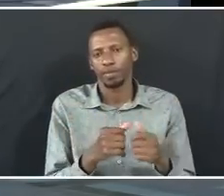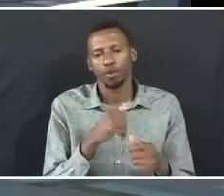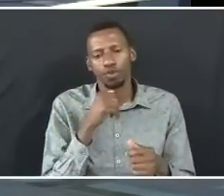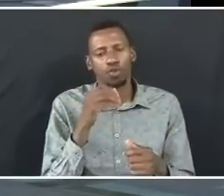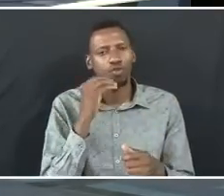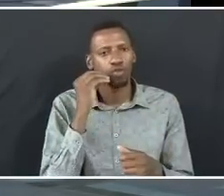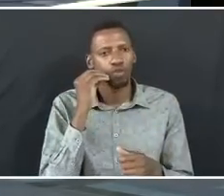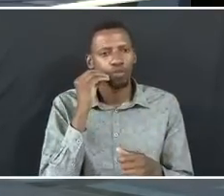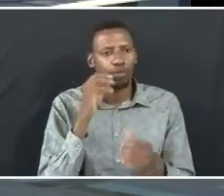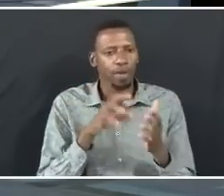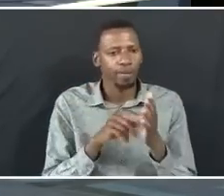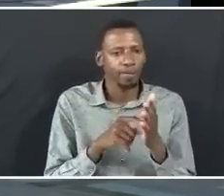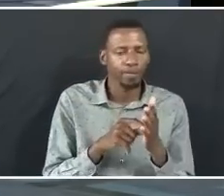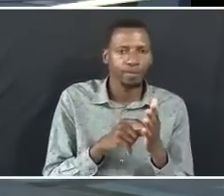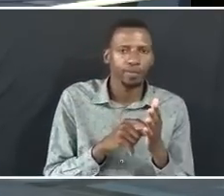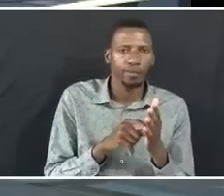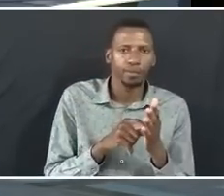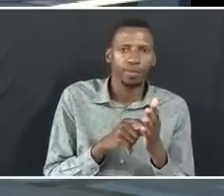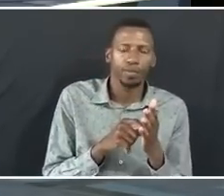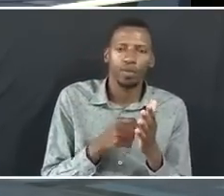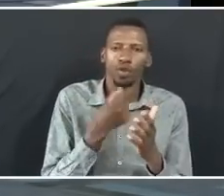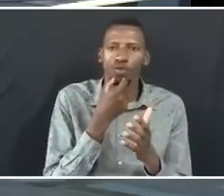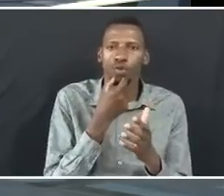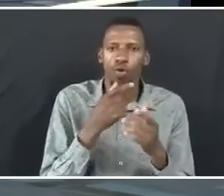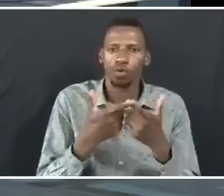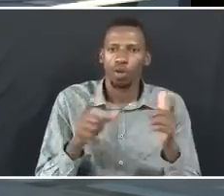So it means the law is saying you're living in a bubble.